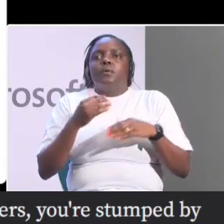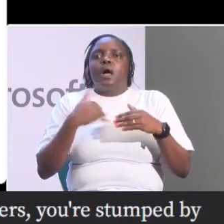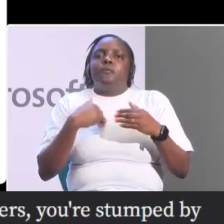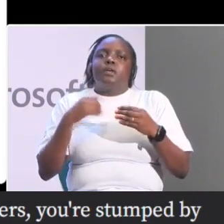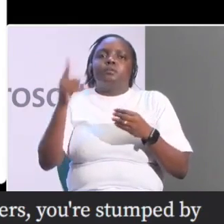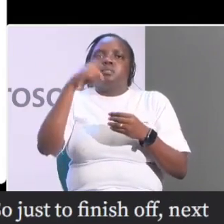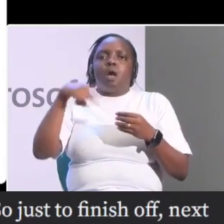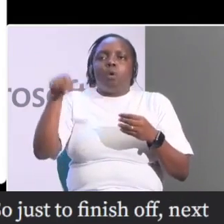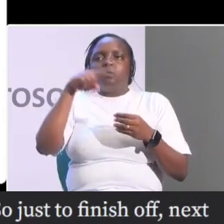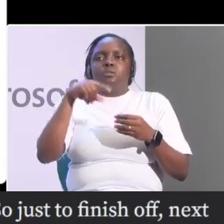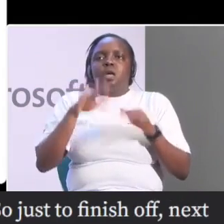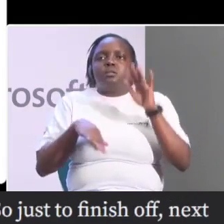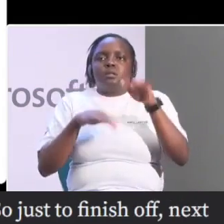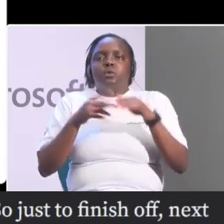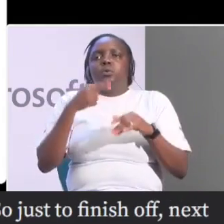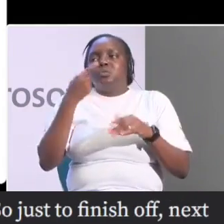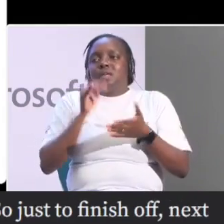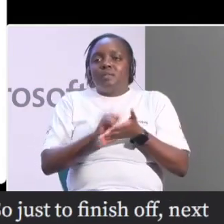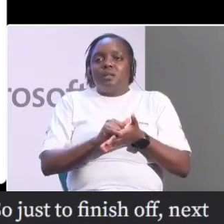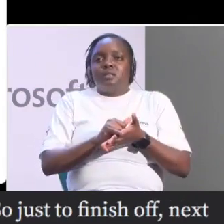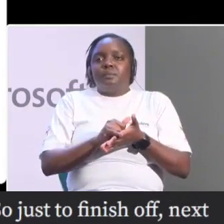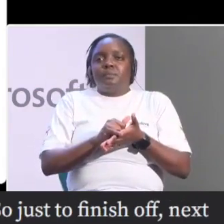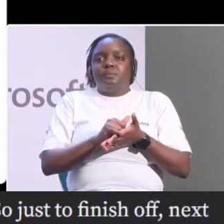circles. Just to say that,